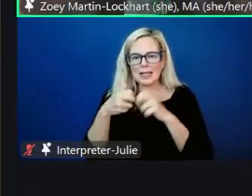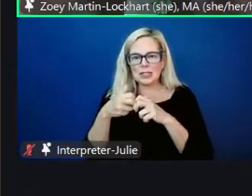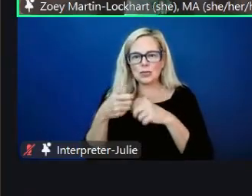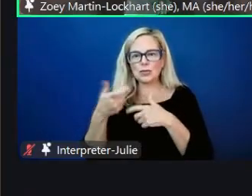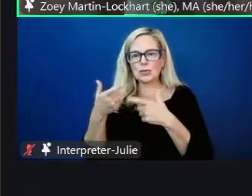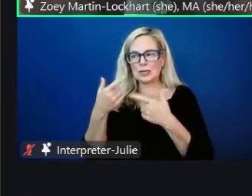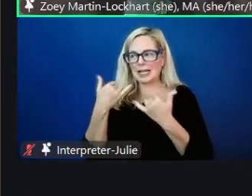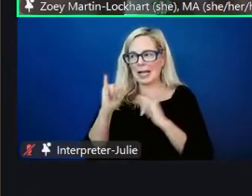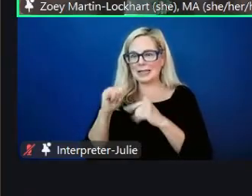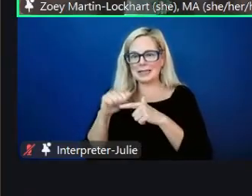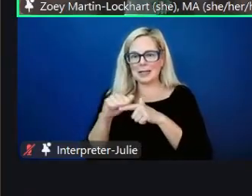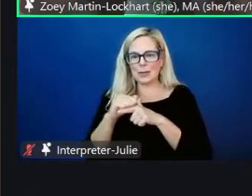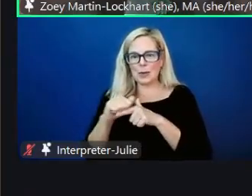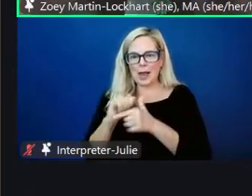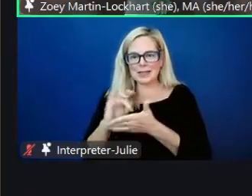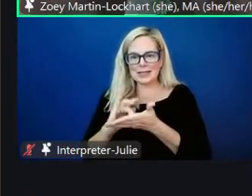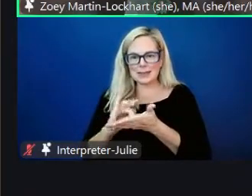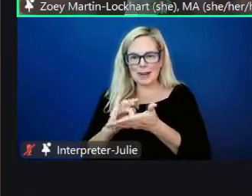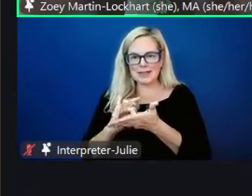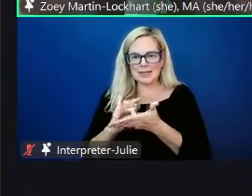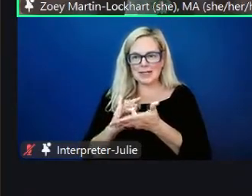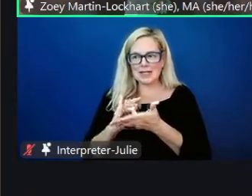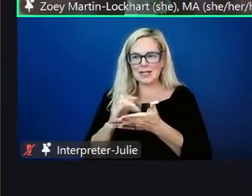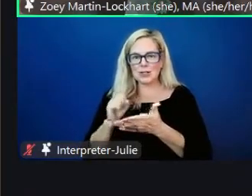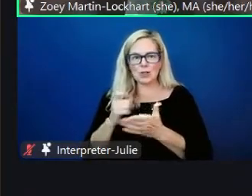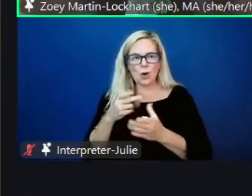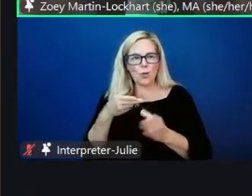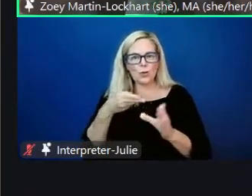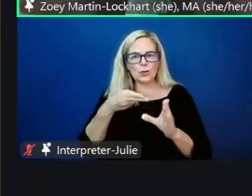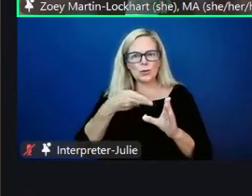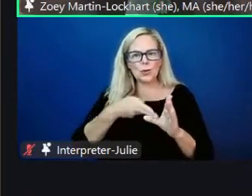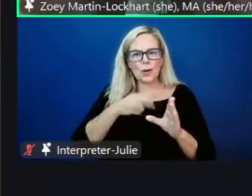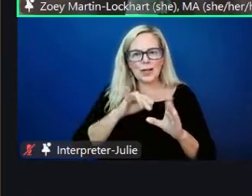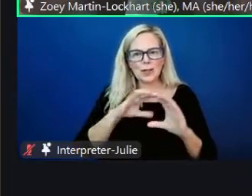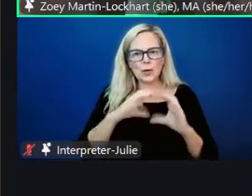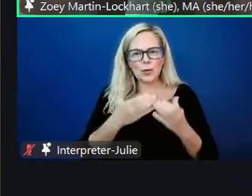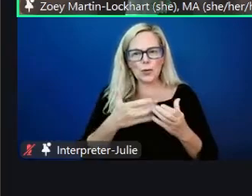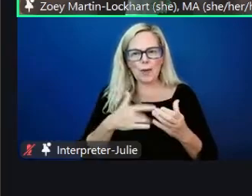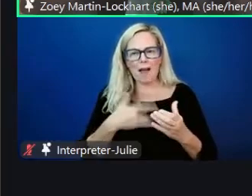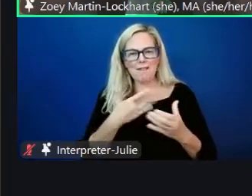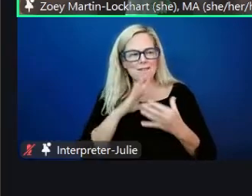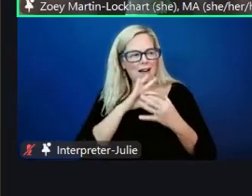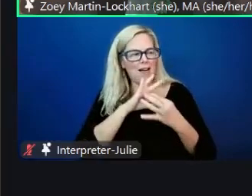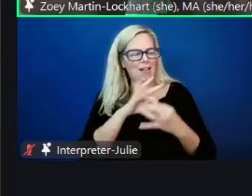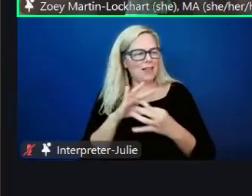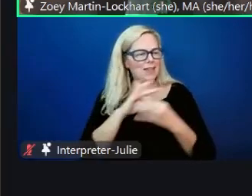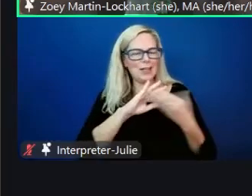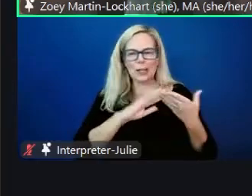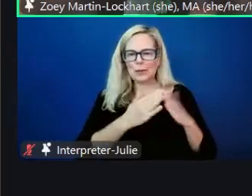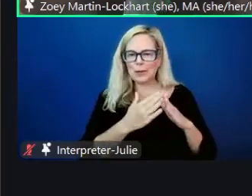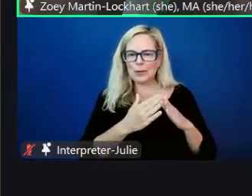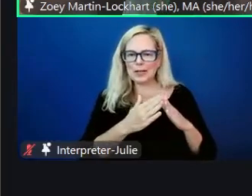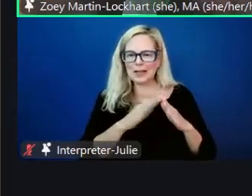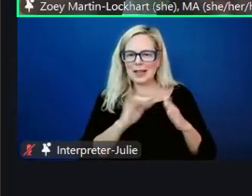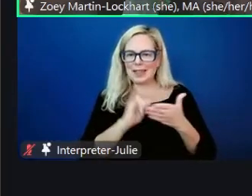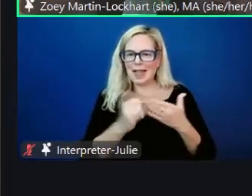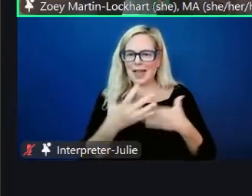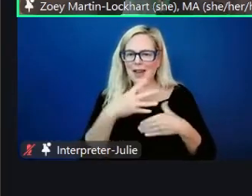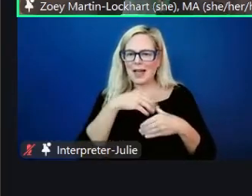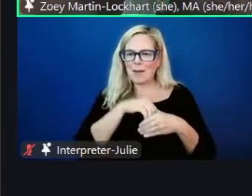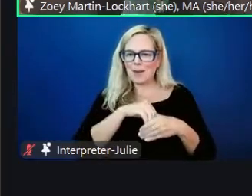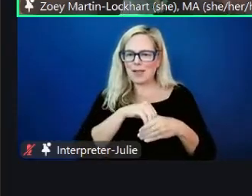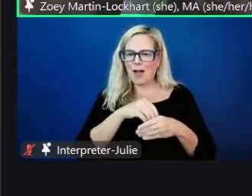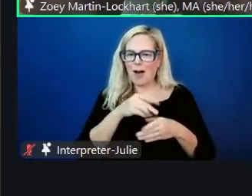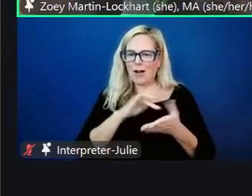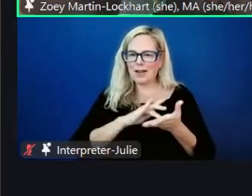joining a group kind of gave me a community, and I felt like I really needed that to feel secure in my belonging in medicine. This